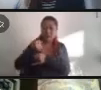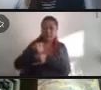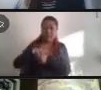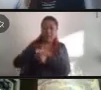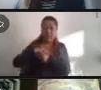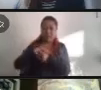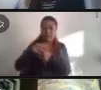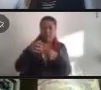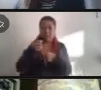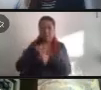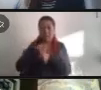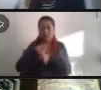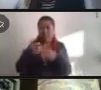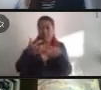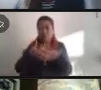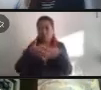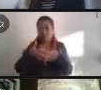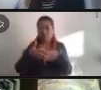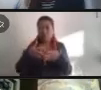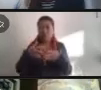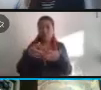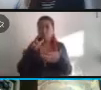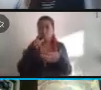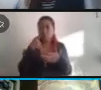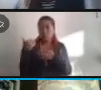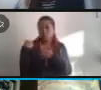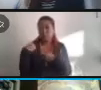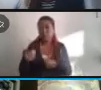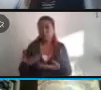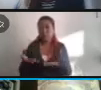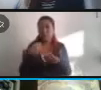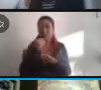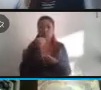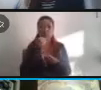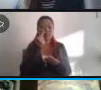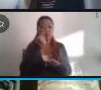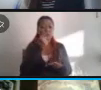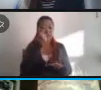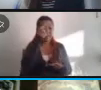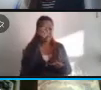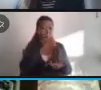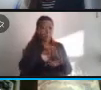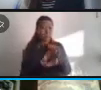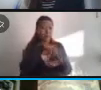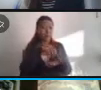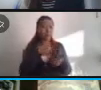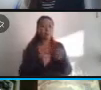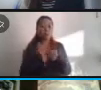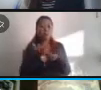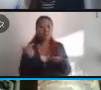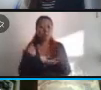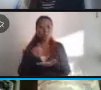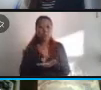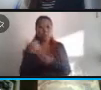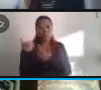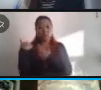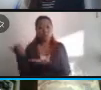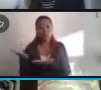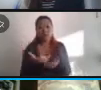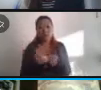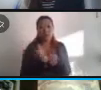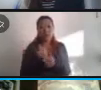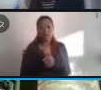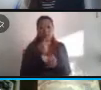supplies, food? Yeah, I think it'll be a mix. I think most things we will bring with us, the things that have sufficient shelf